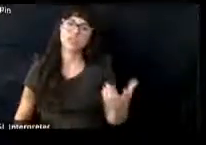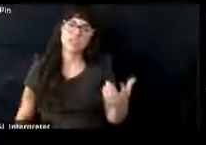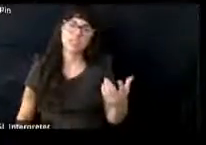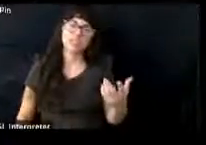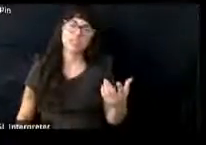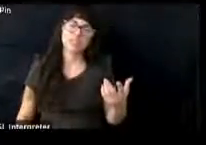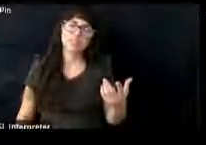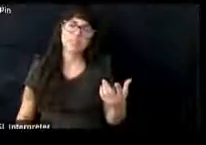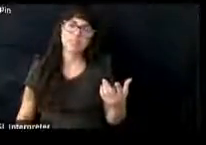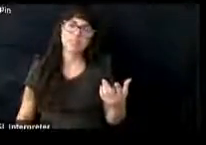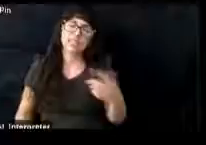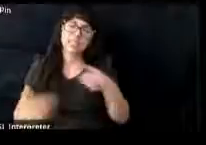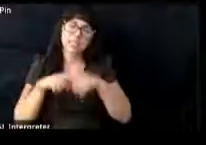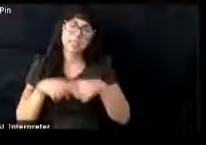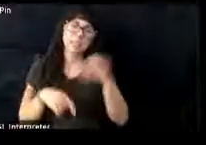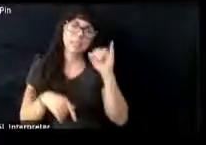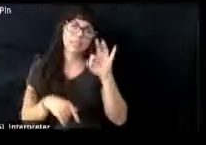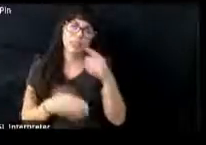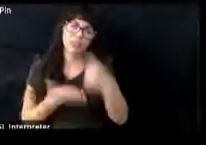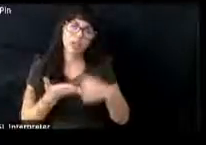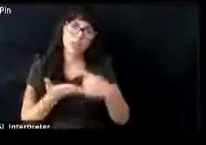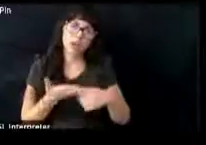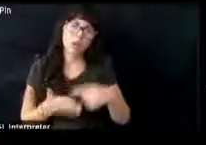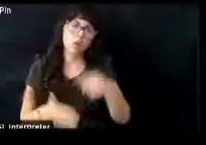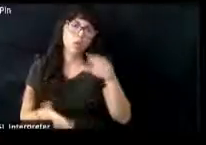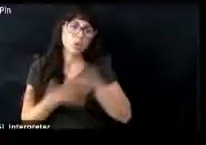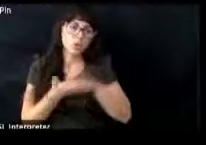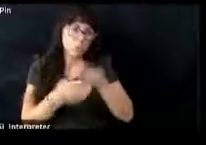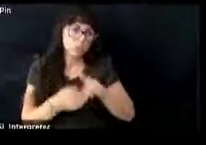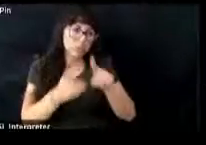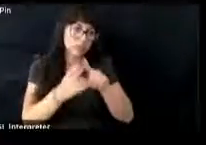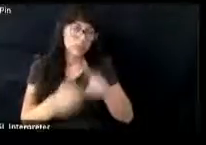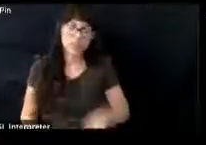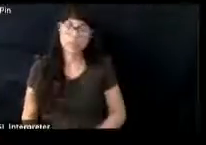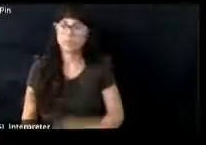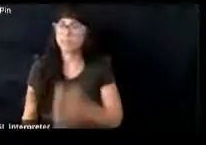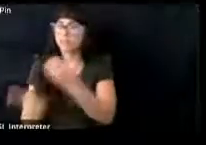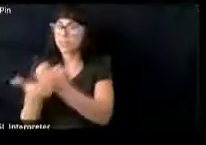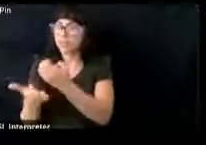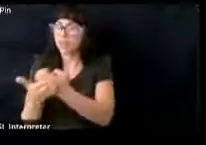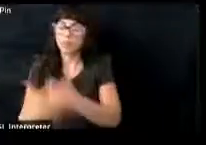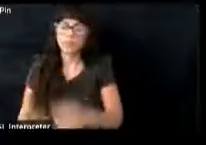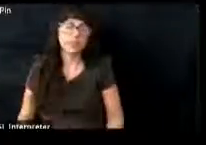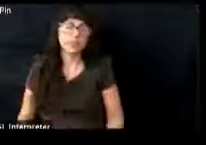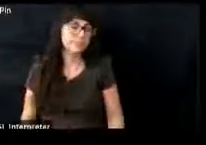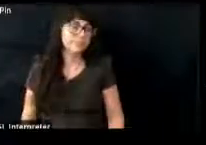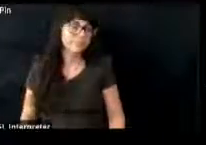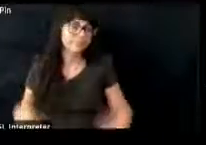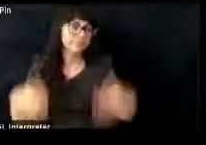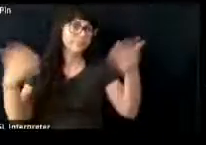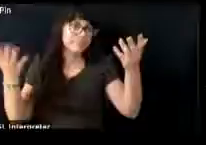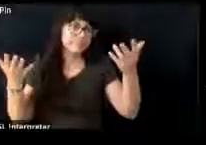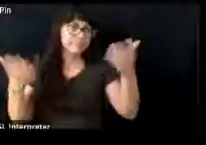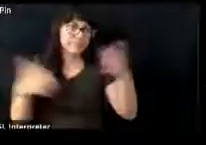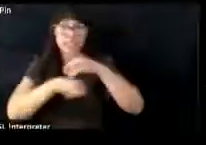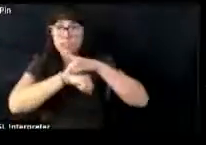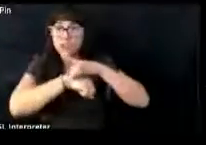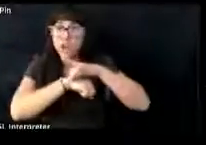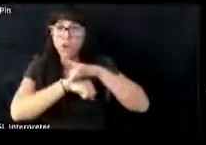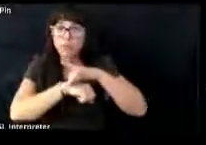depends on whether you're talking about school districts, economics, whether you're talking about